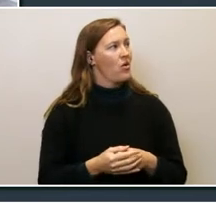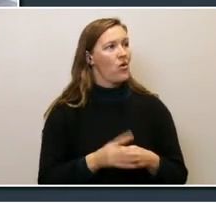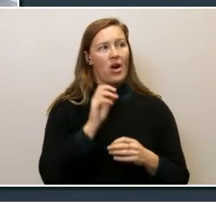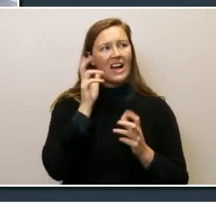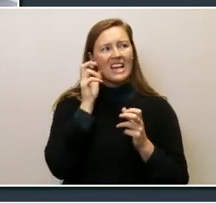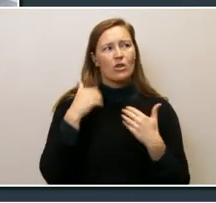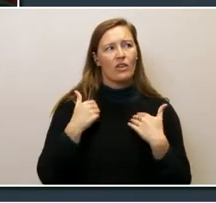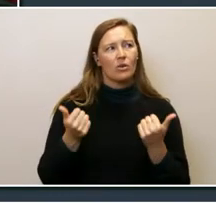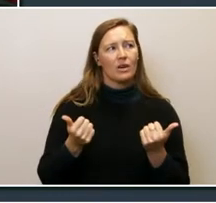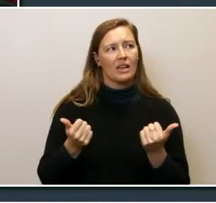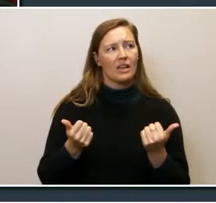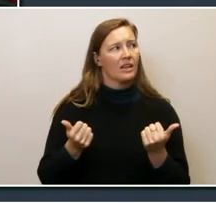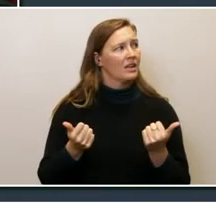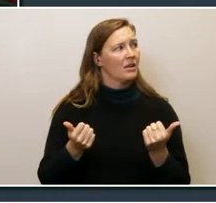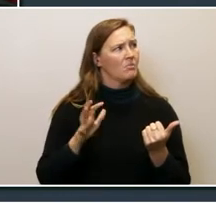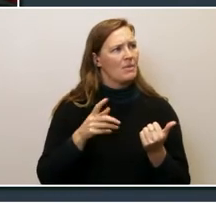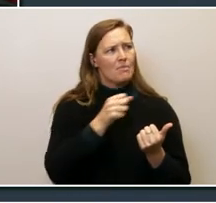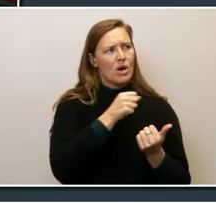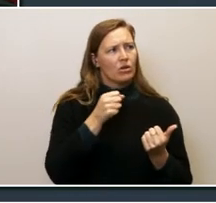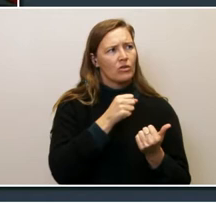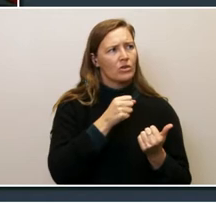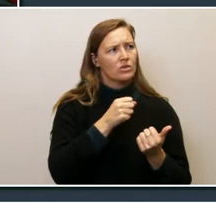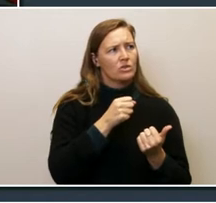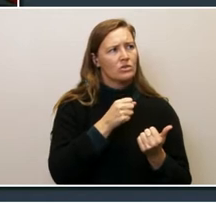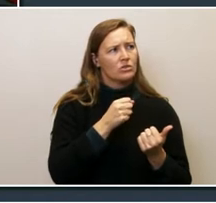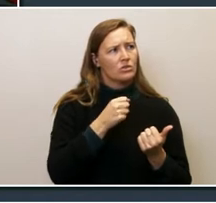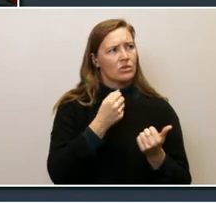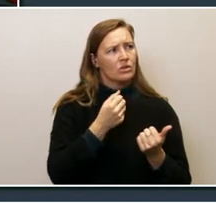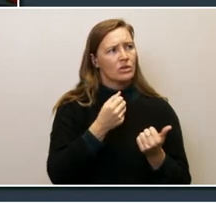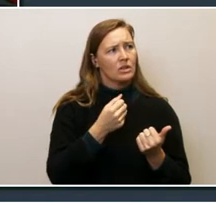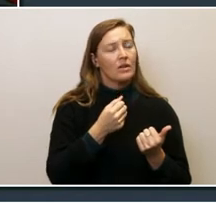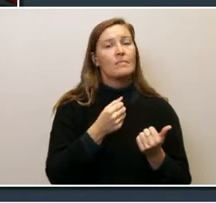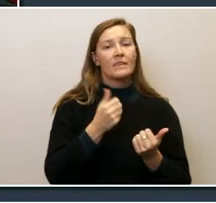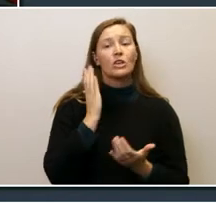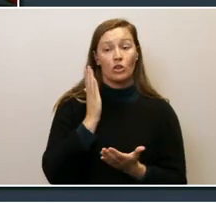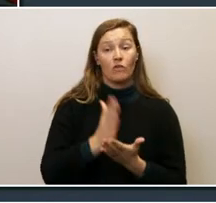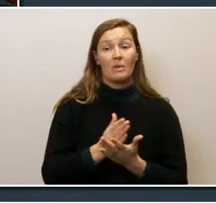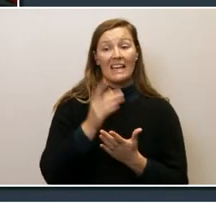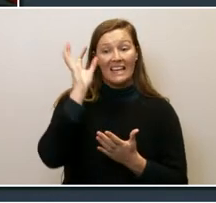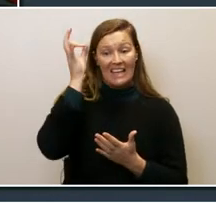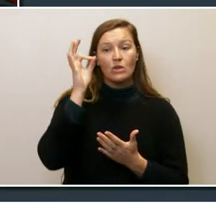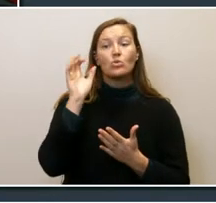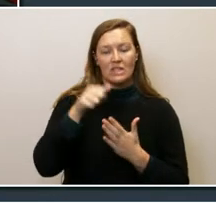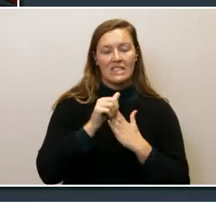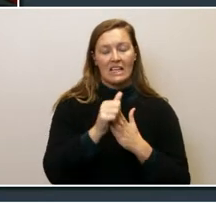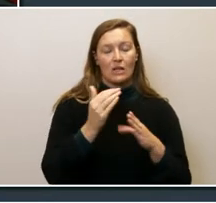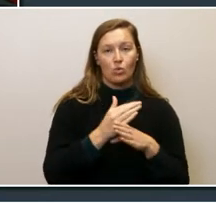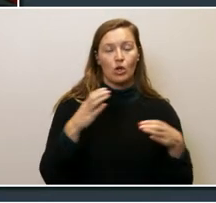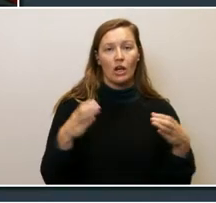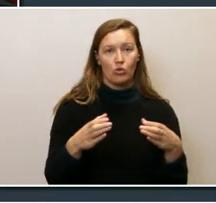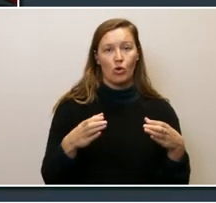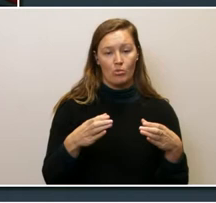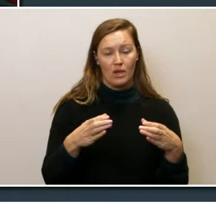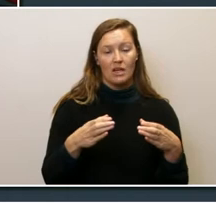Sorry, I can't hear you very well. I'm not too sure if the microphone's turned on or not. So just confirming that council is leading the working group that